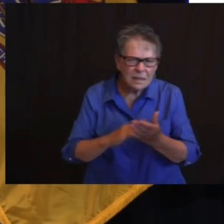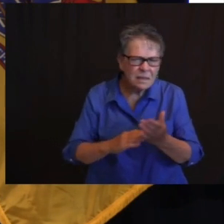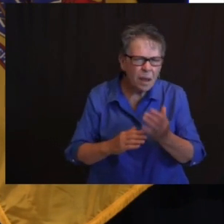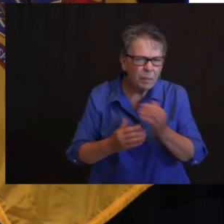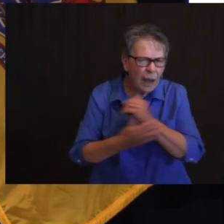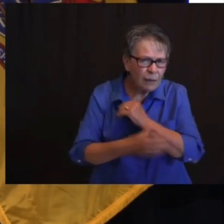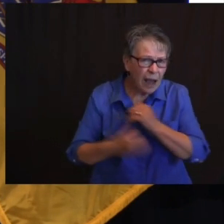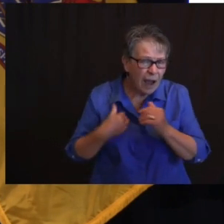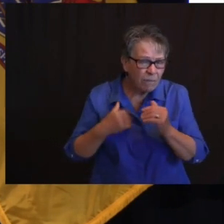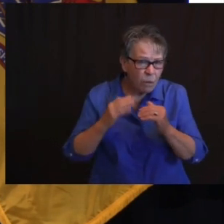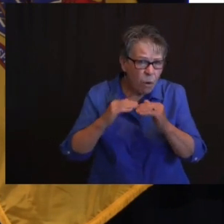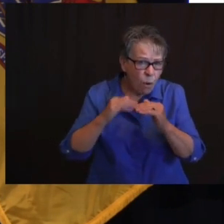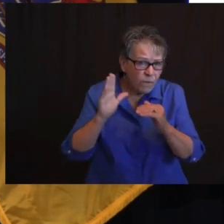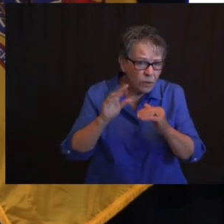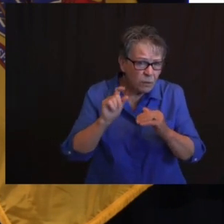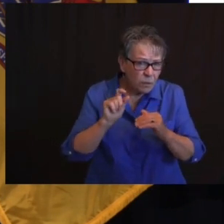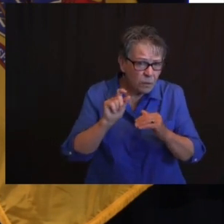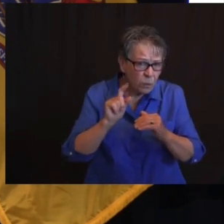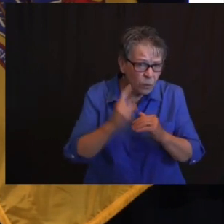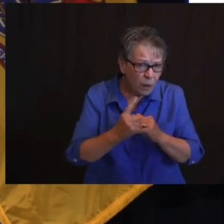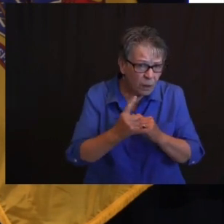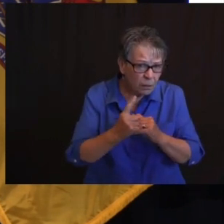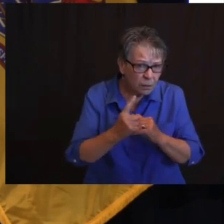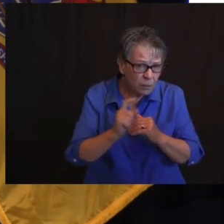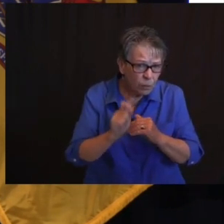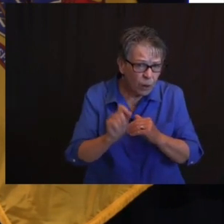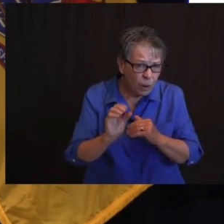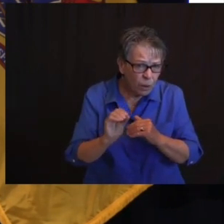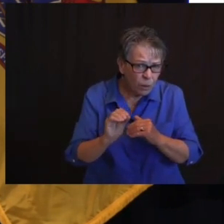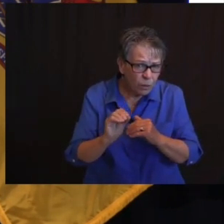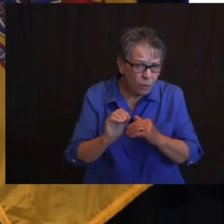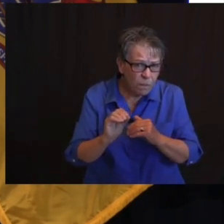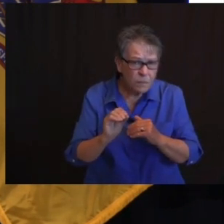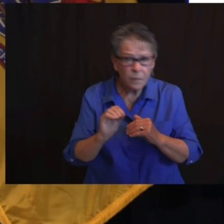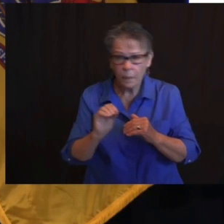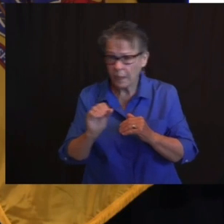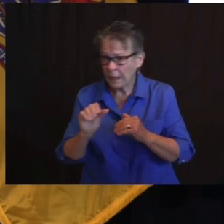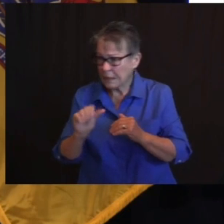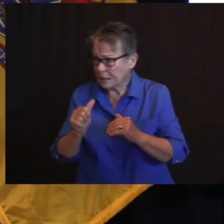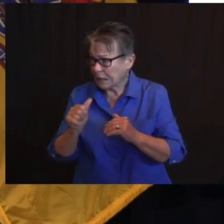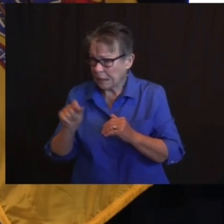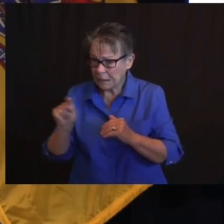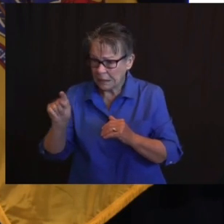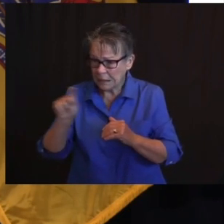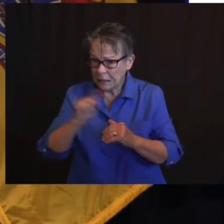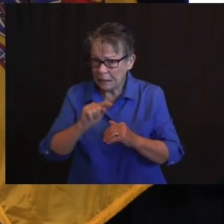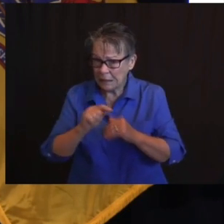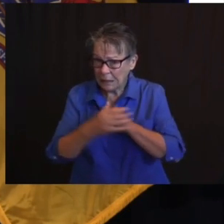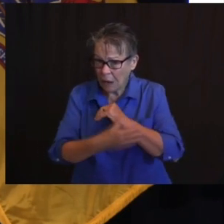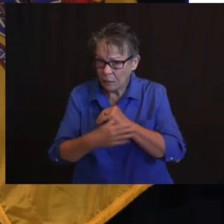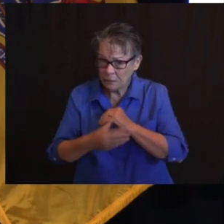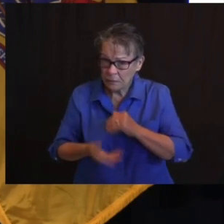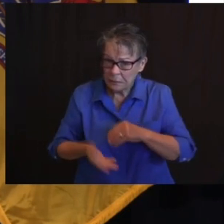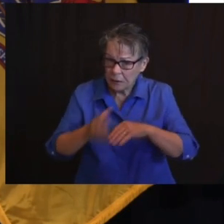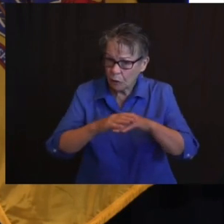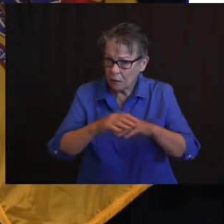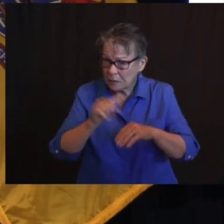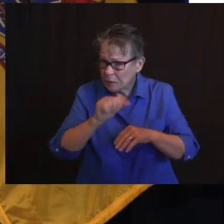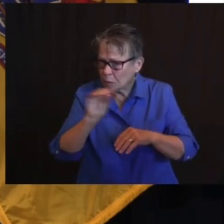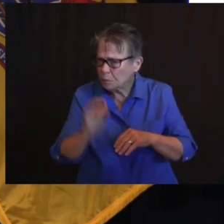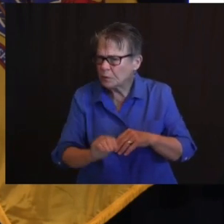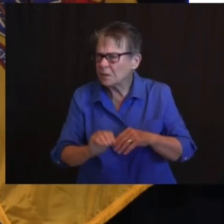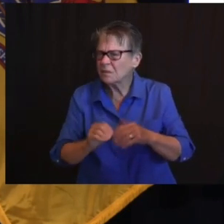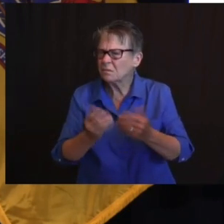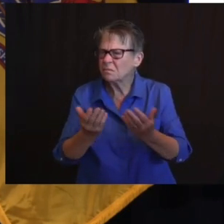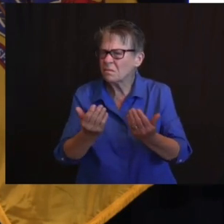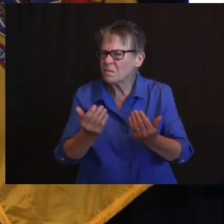seen their rate of transmission increase by 50% over the last week. Curious which counties, I don't think you named them, which counties have a rate of transmission over that